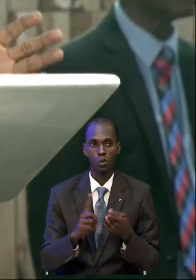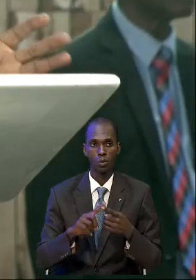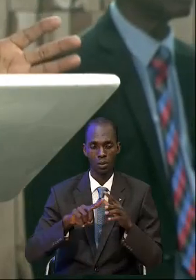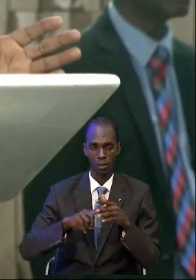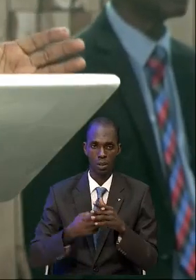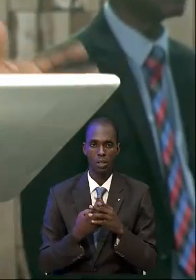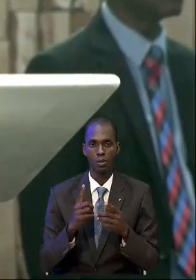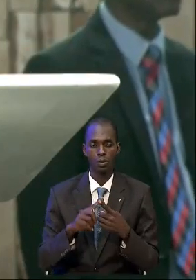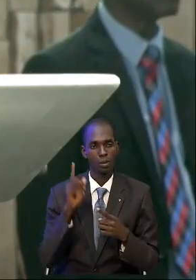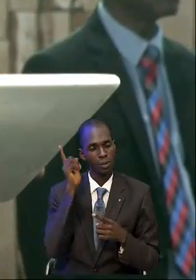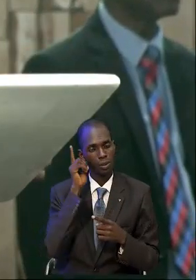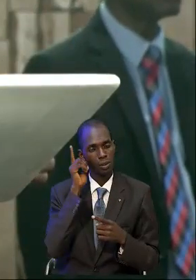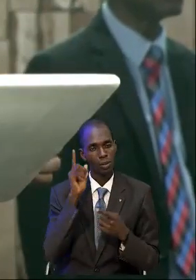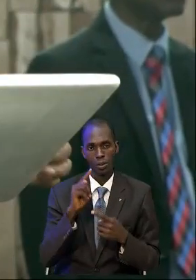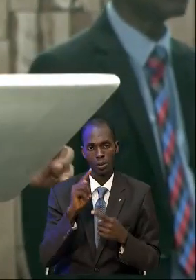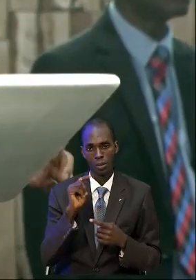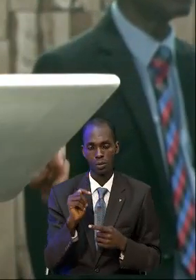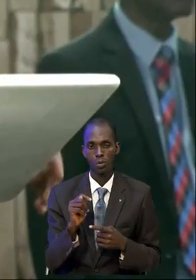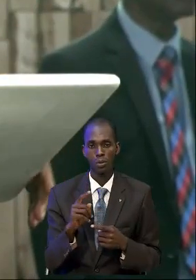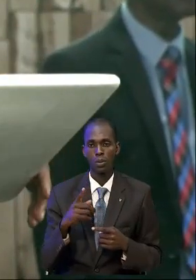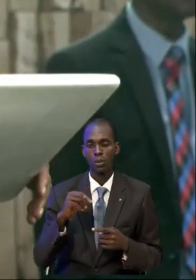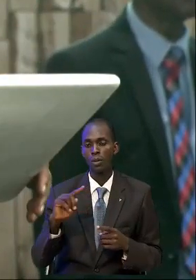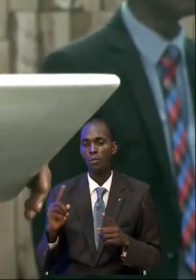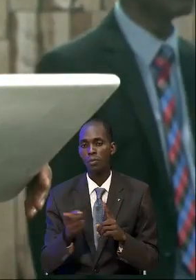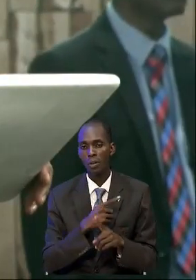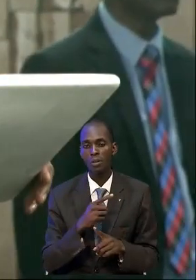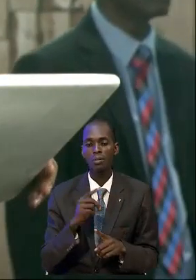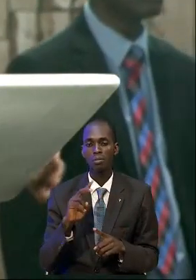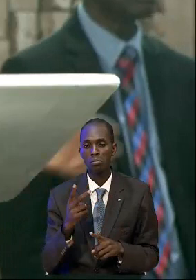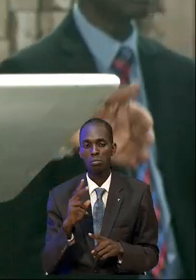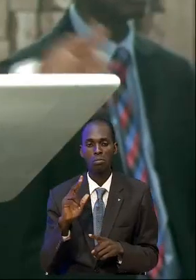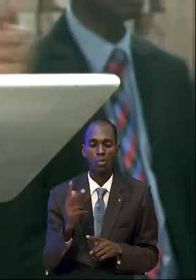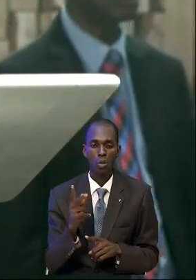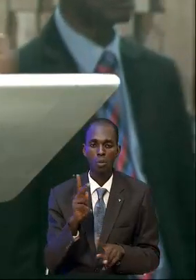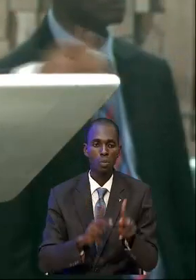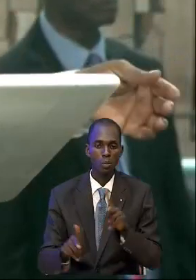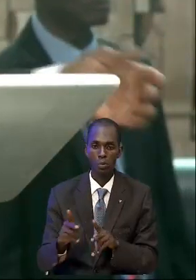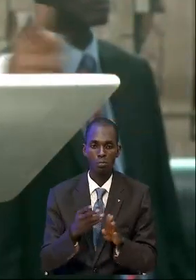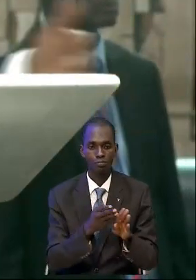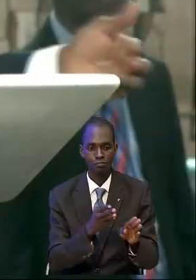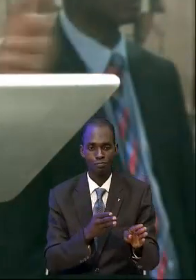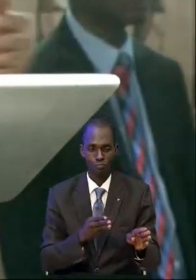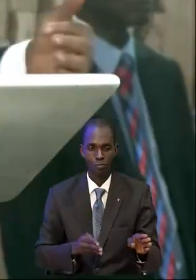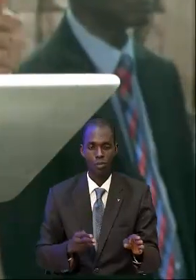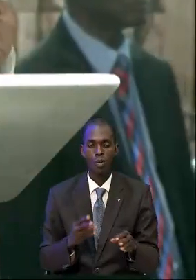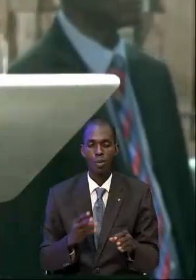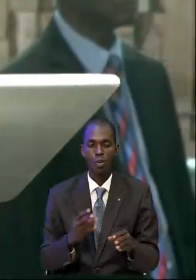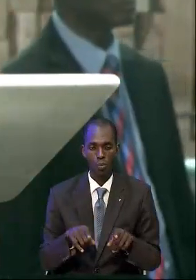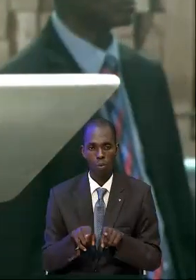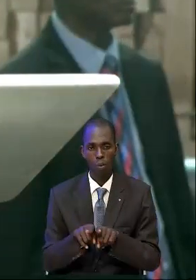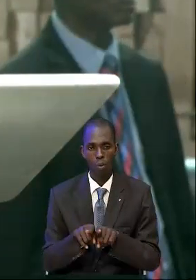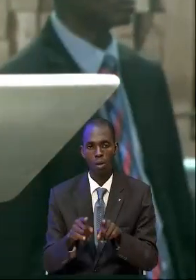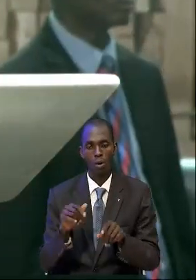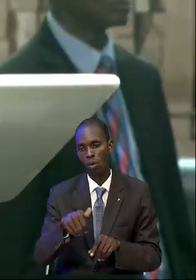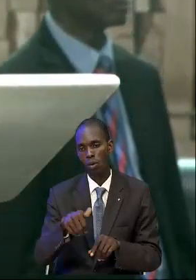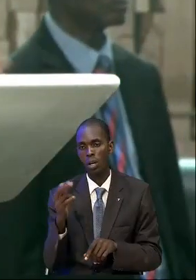Our leaders, are we ready? Want to start? If you are ready, please bring the first, second, and third. Line them